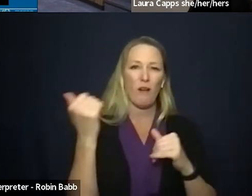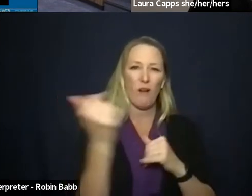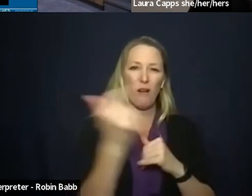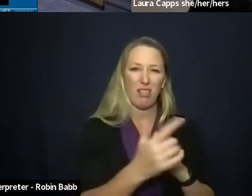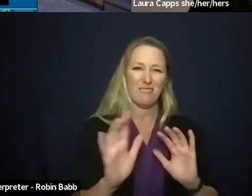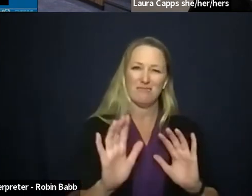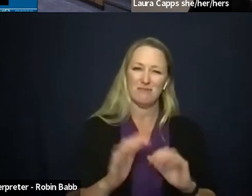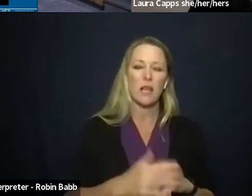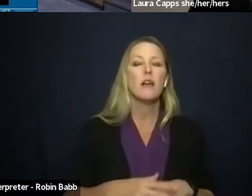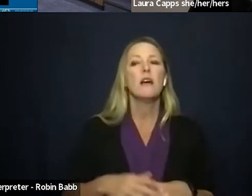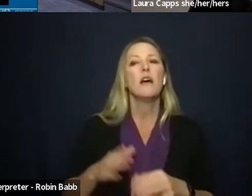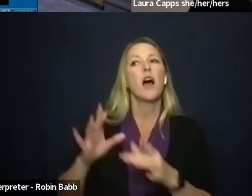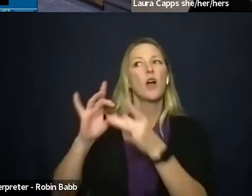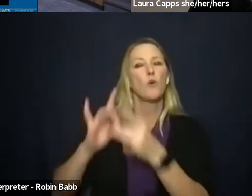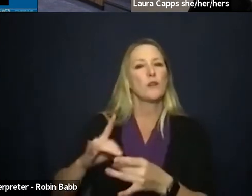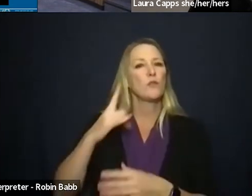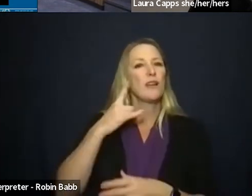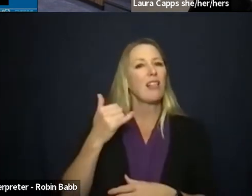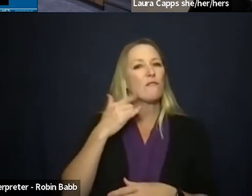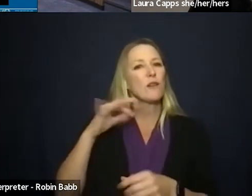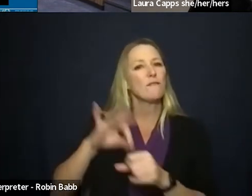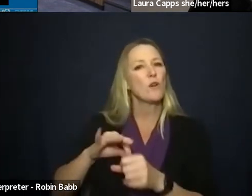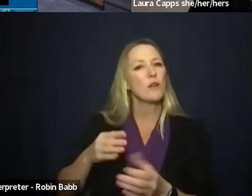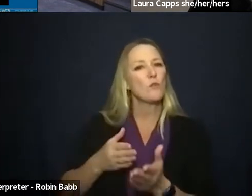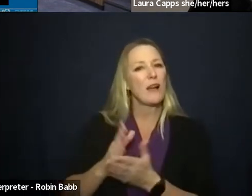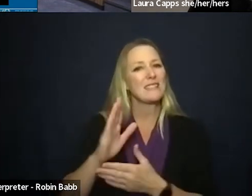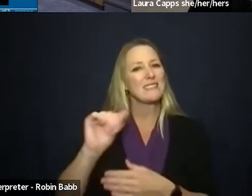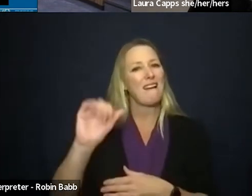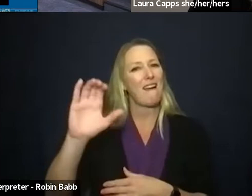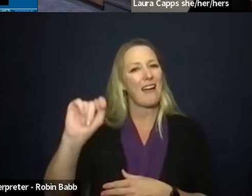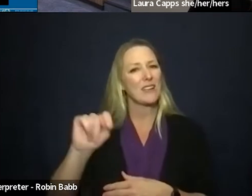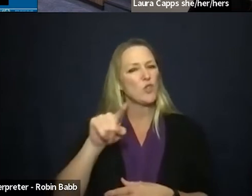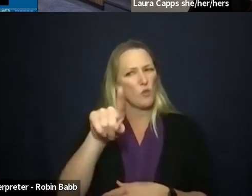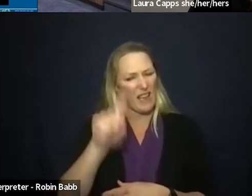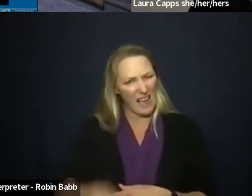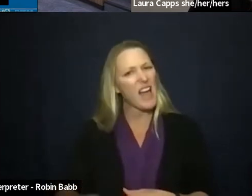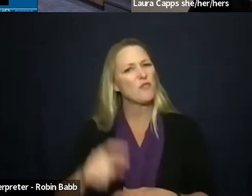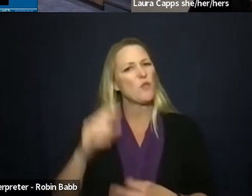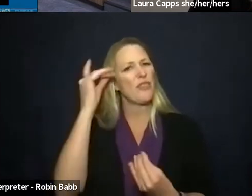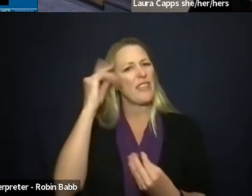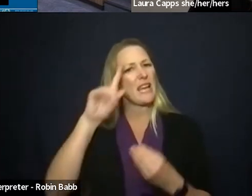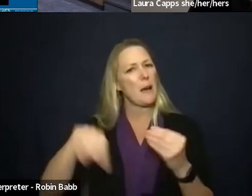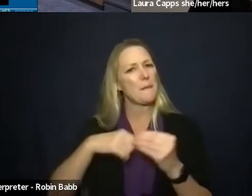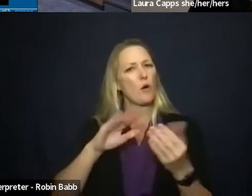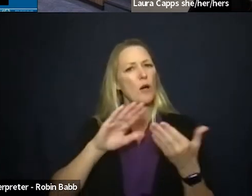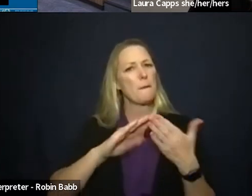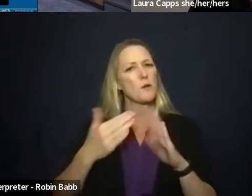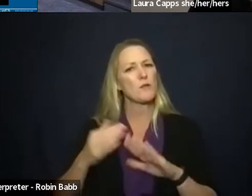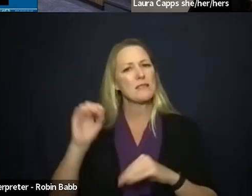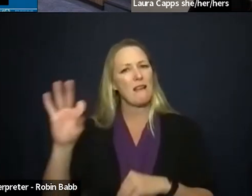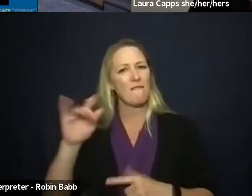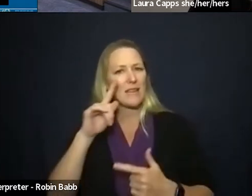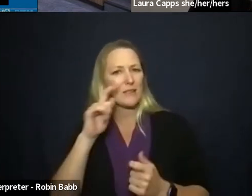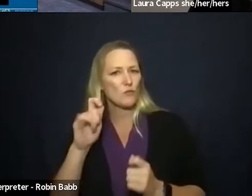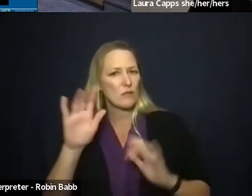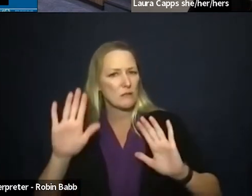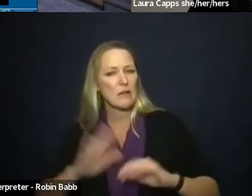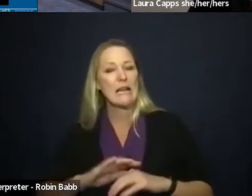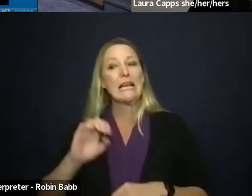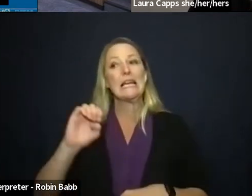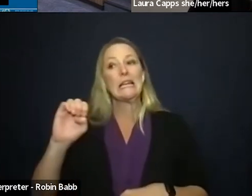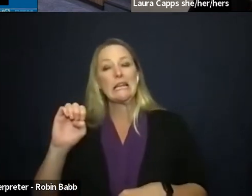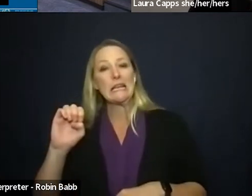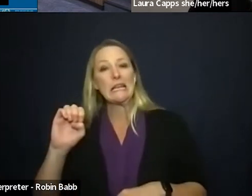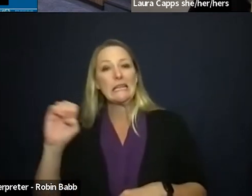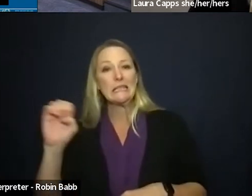voting rights act redistricting must consider communities of interest must consider communities of interest the east side and the west side share